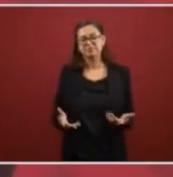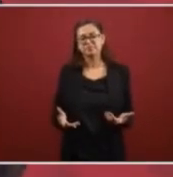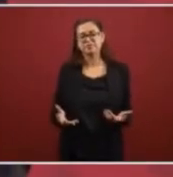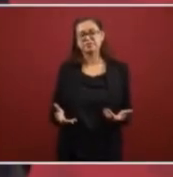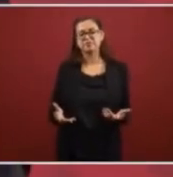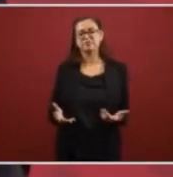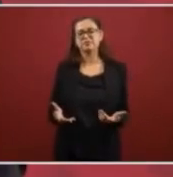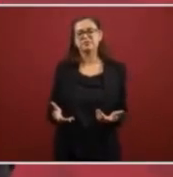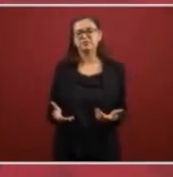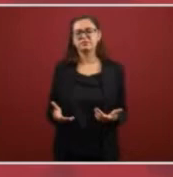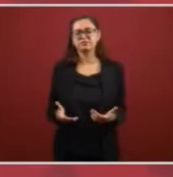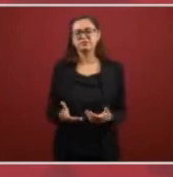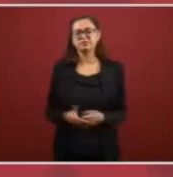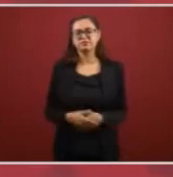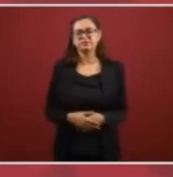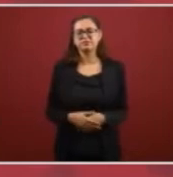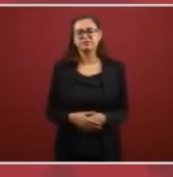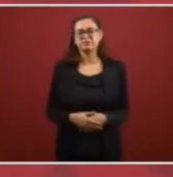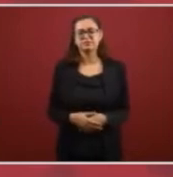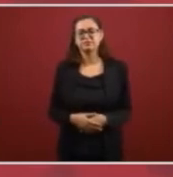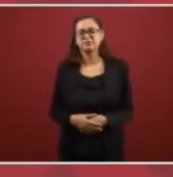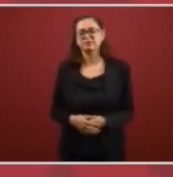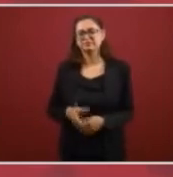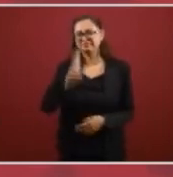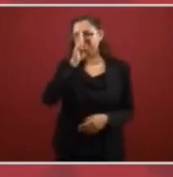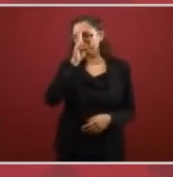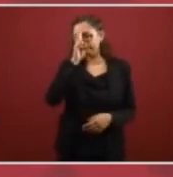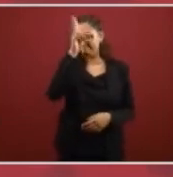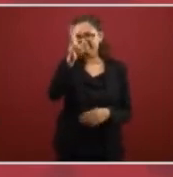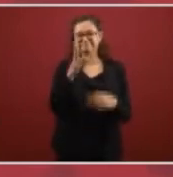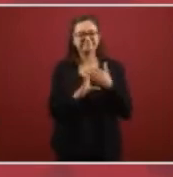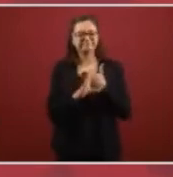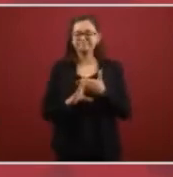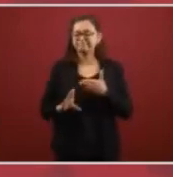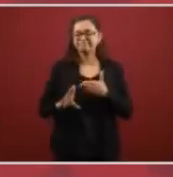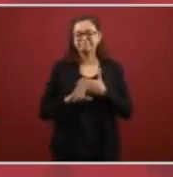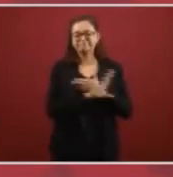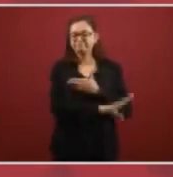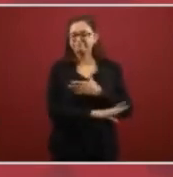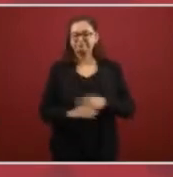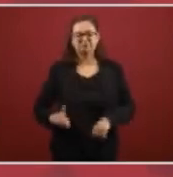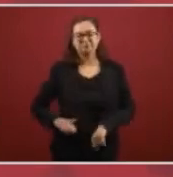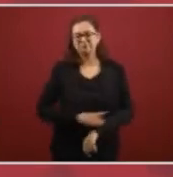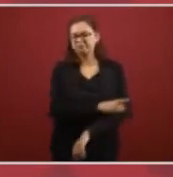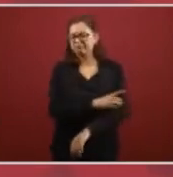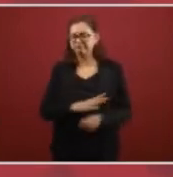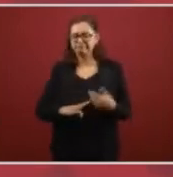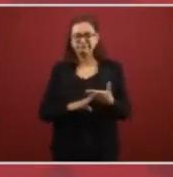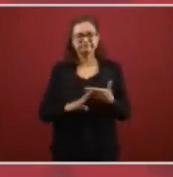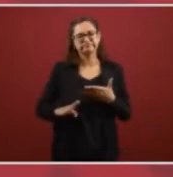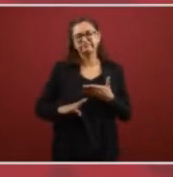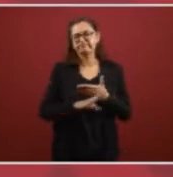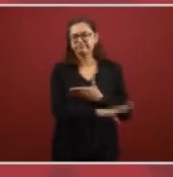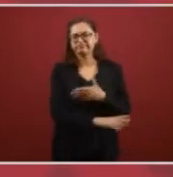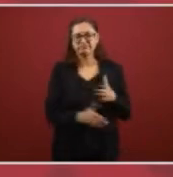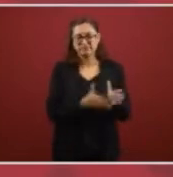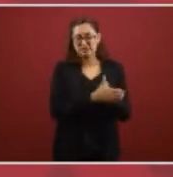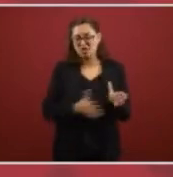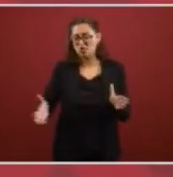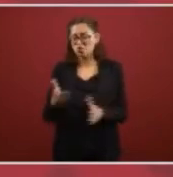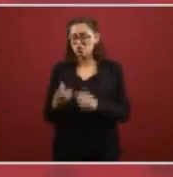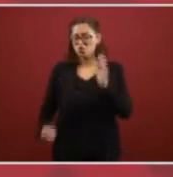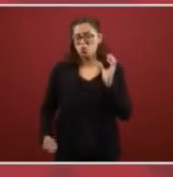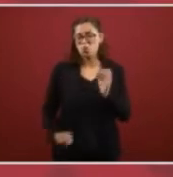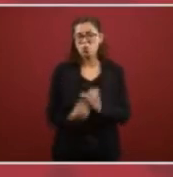So therefore, we need to put these things aside, these vengeances. We're in a